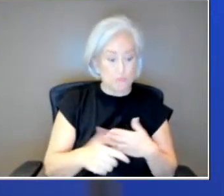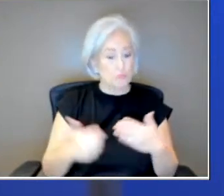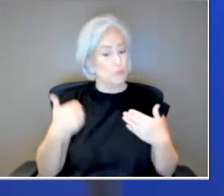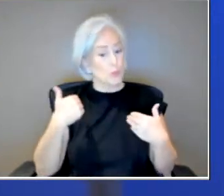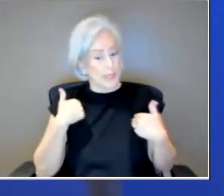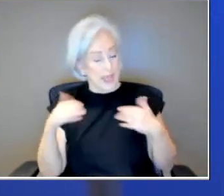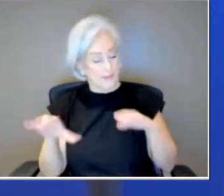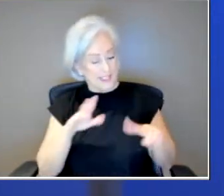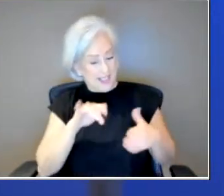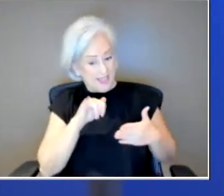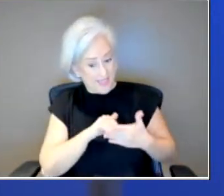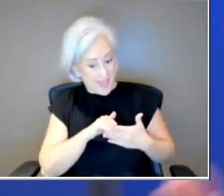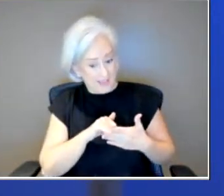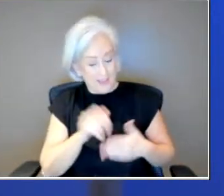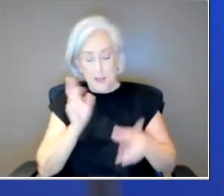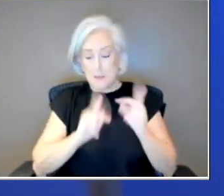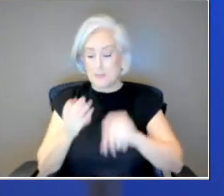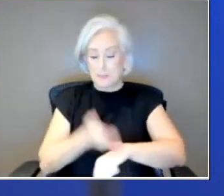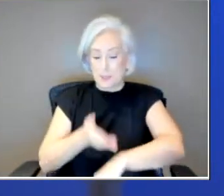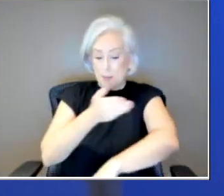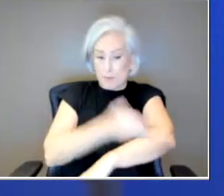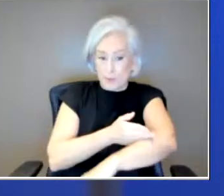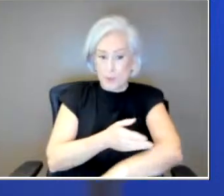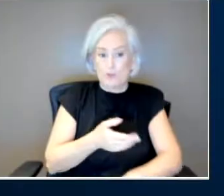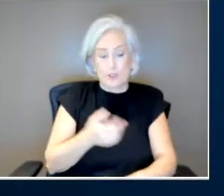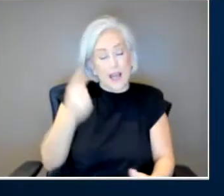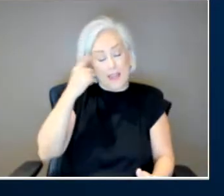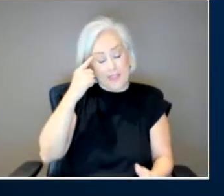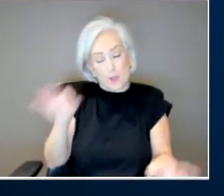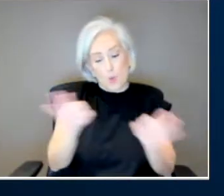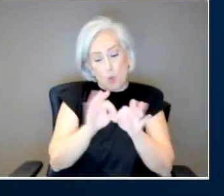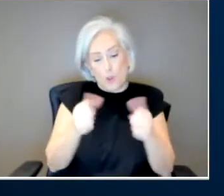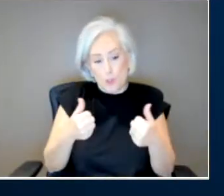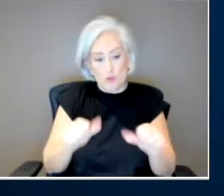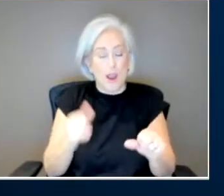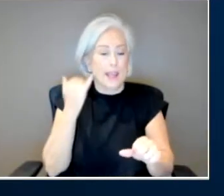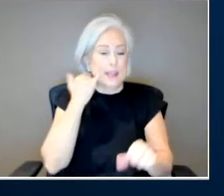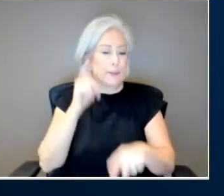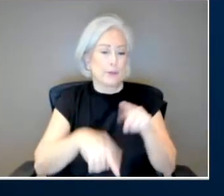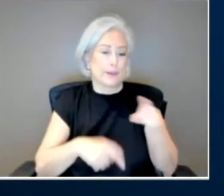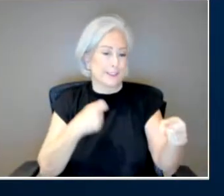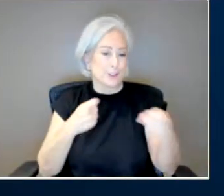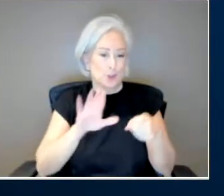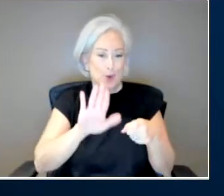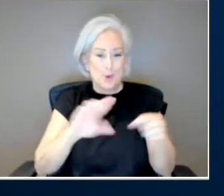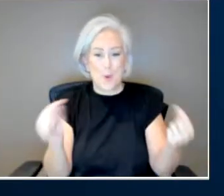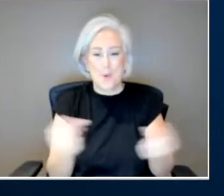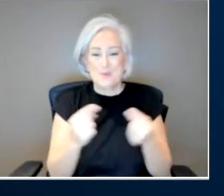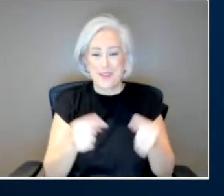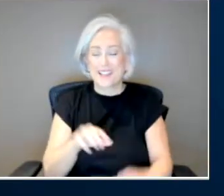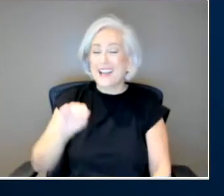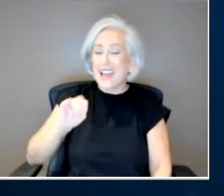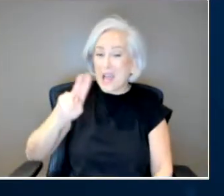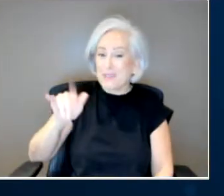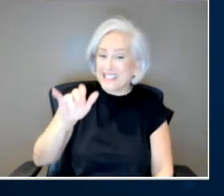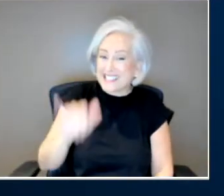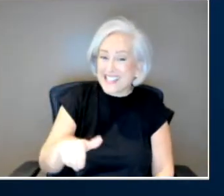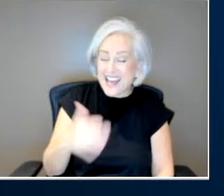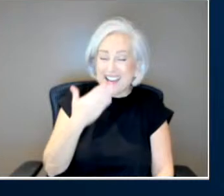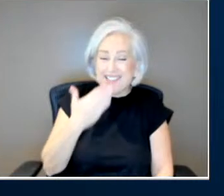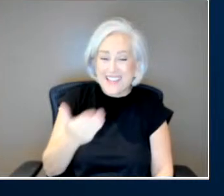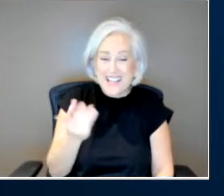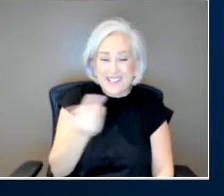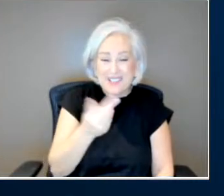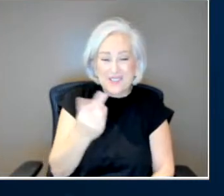think it's probably worth it if you're dealing with this uncontrolled pain. Yeah. And Melissa is one of those people, and we're so glad she's doing better. Melissa, Robert, thank you so much for joining us